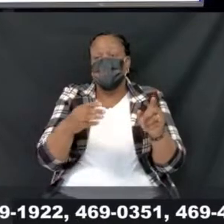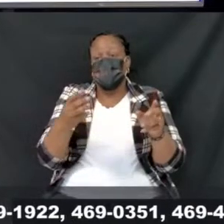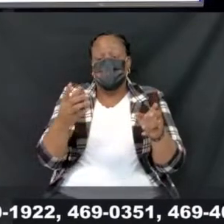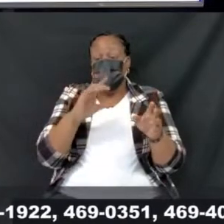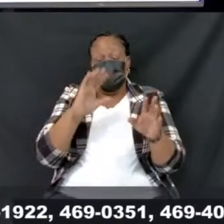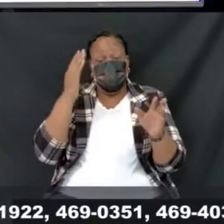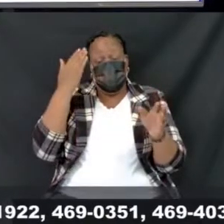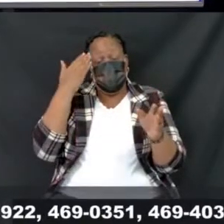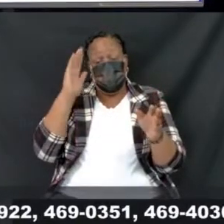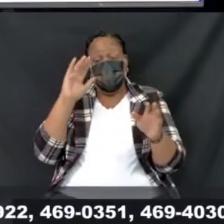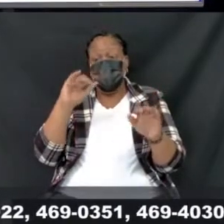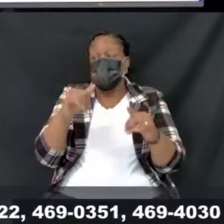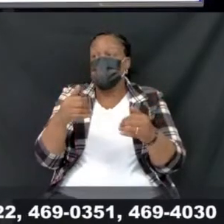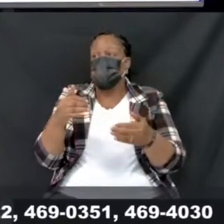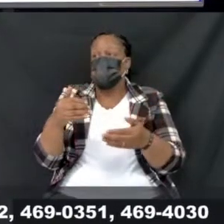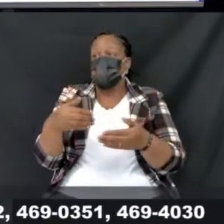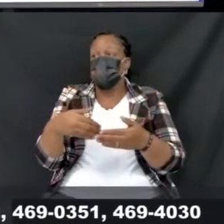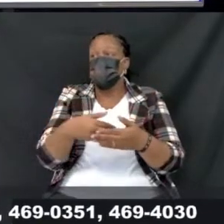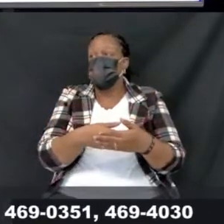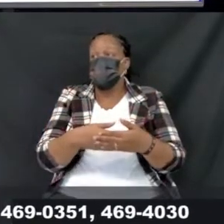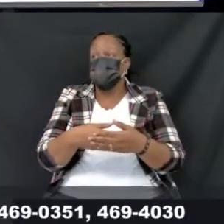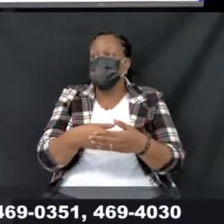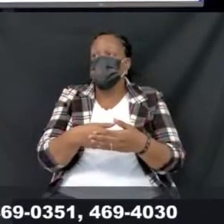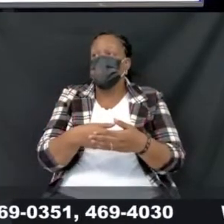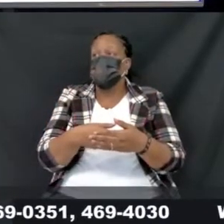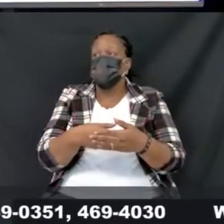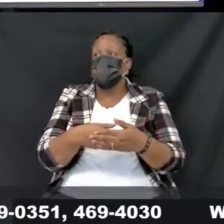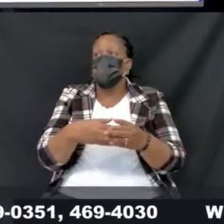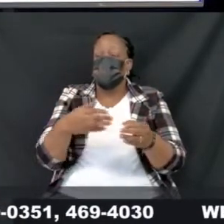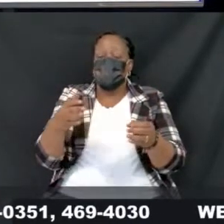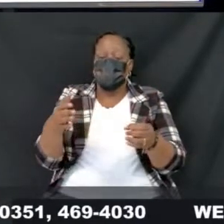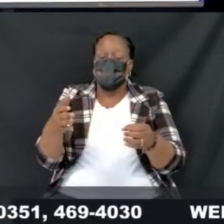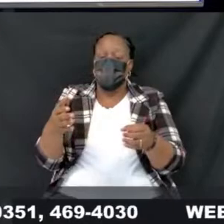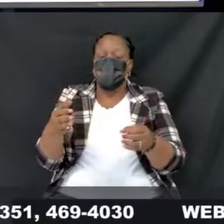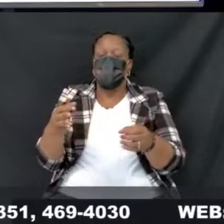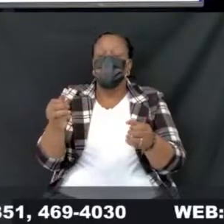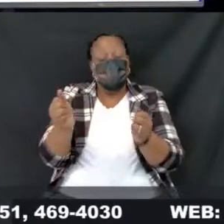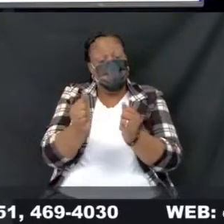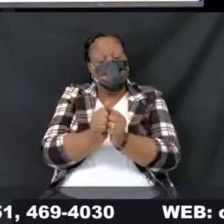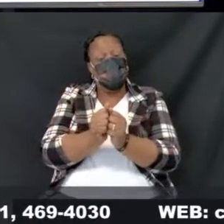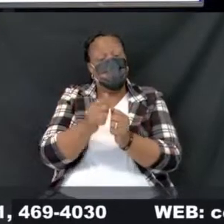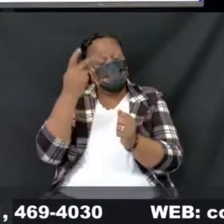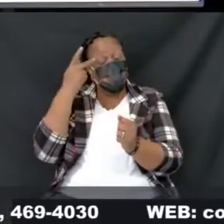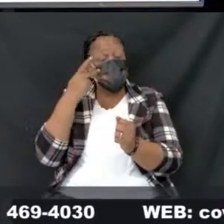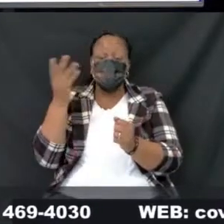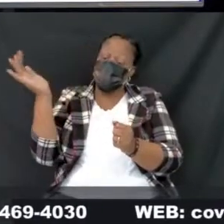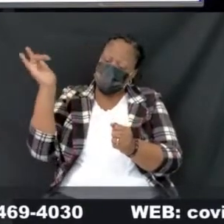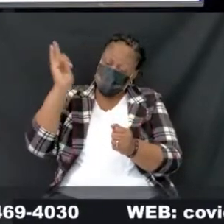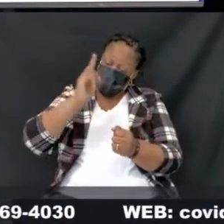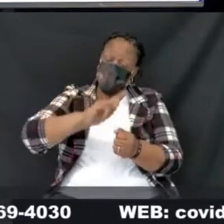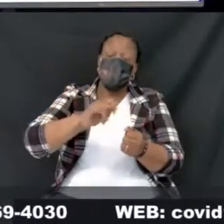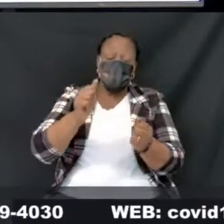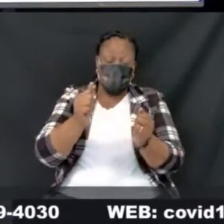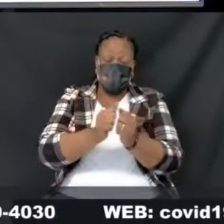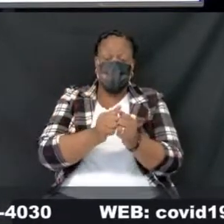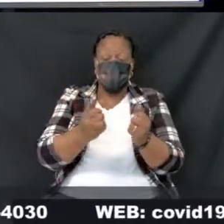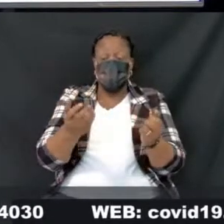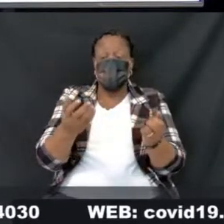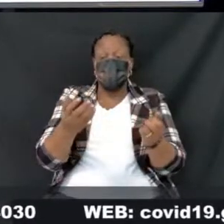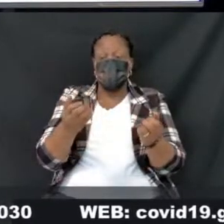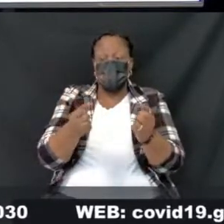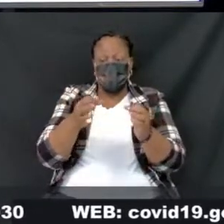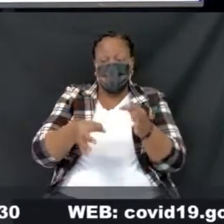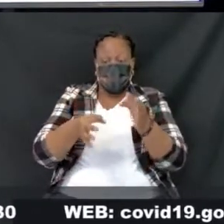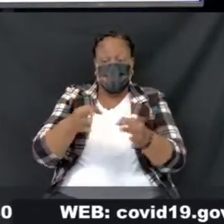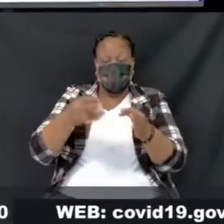come in under the cover of their parents, mother, father, who come in with negative tests.